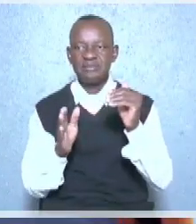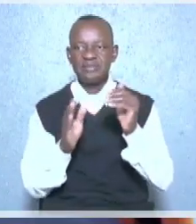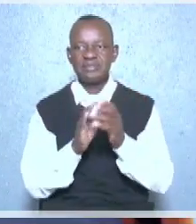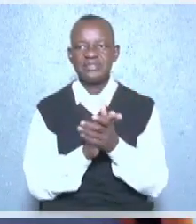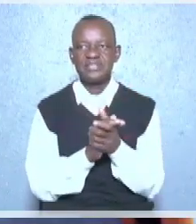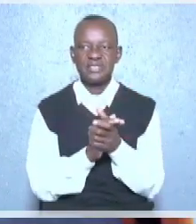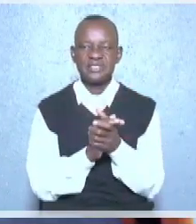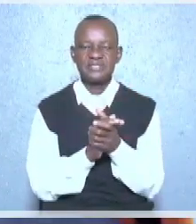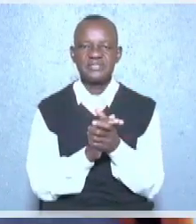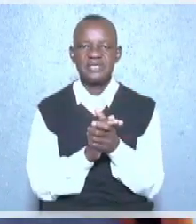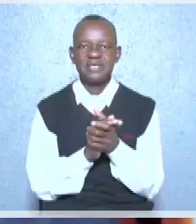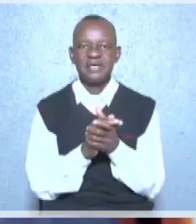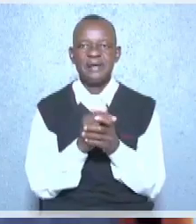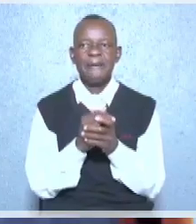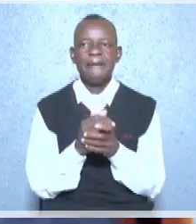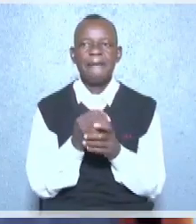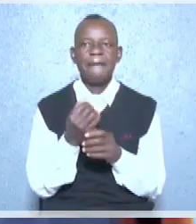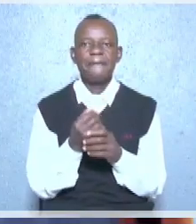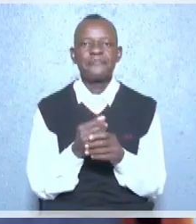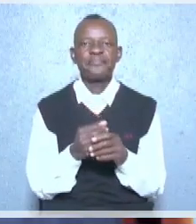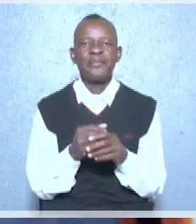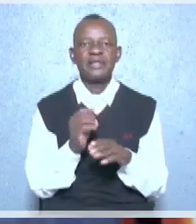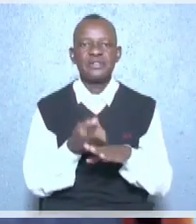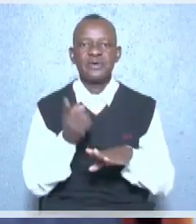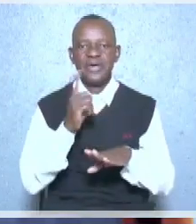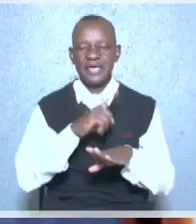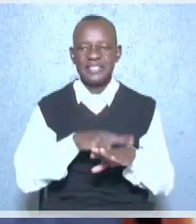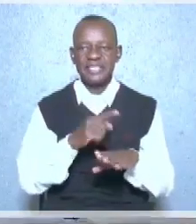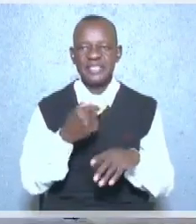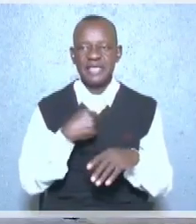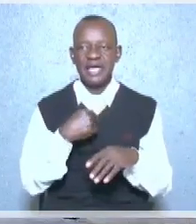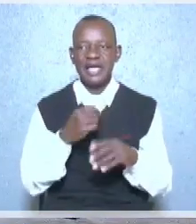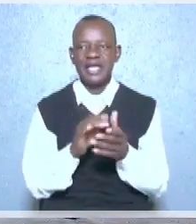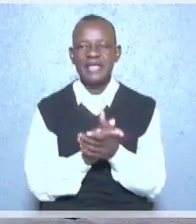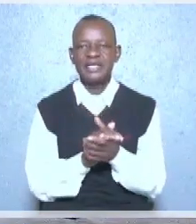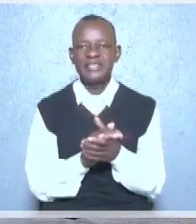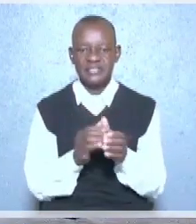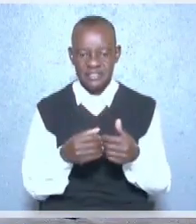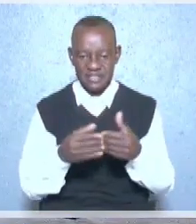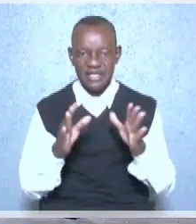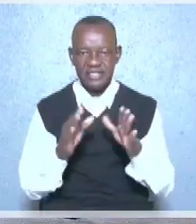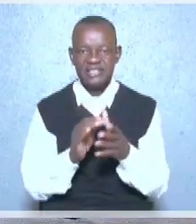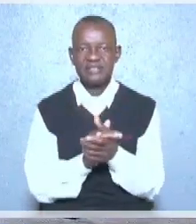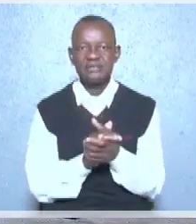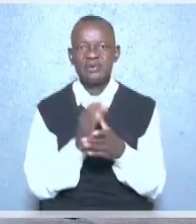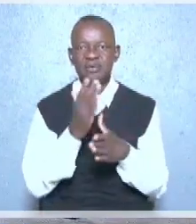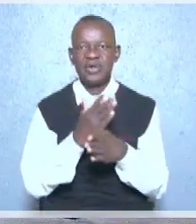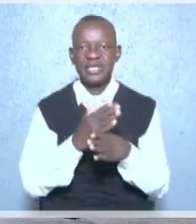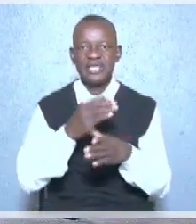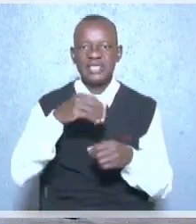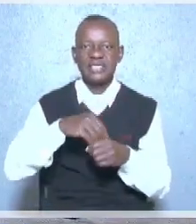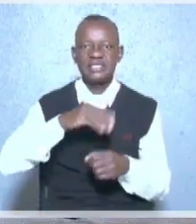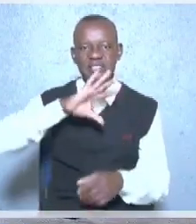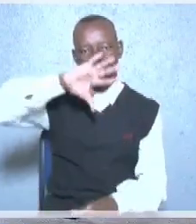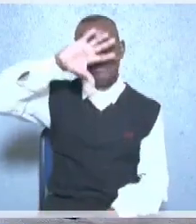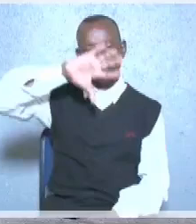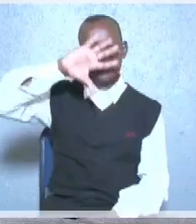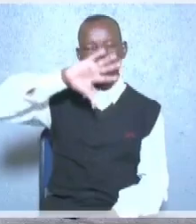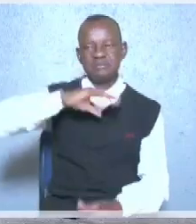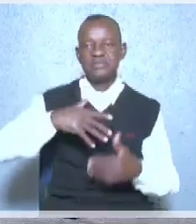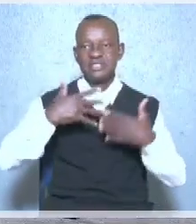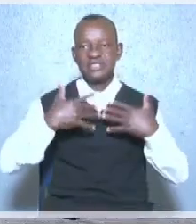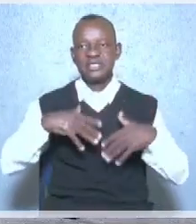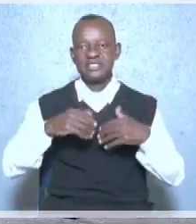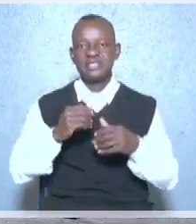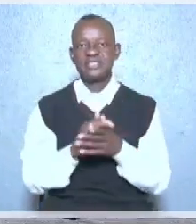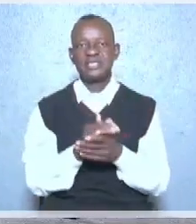until I made my first film and then bought a house. That's when she said that, oh, well, you've been working for like 5 years or so.